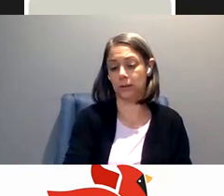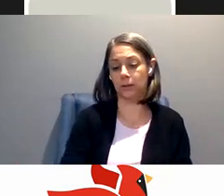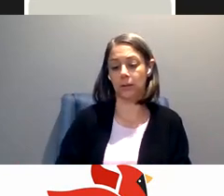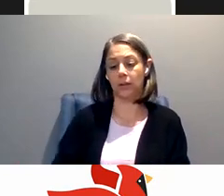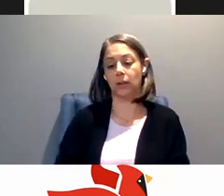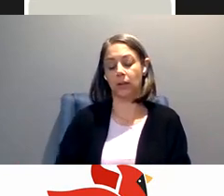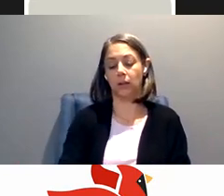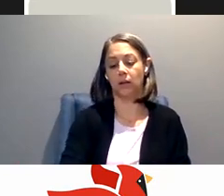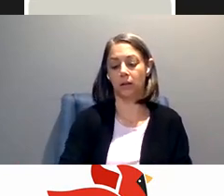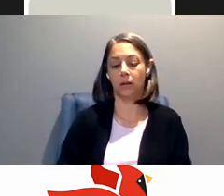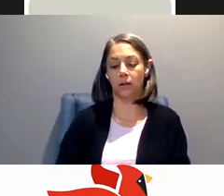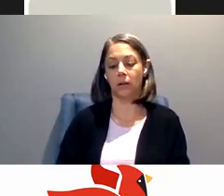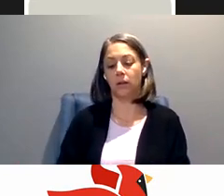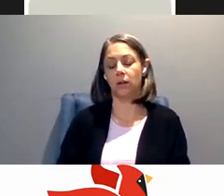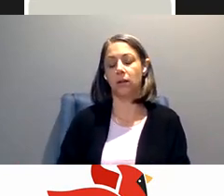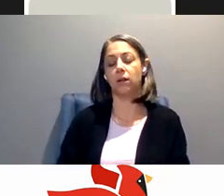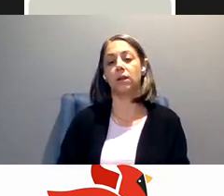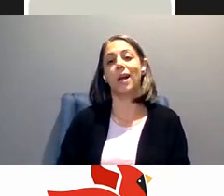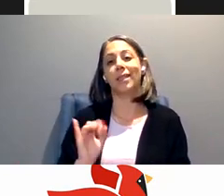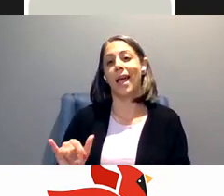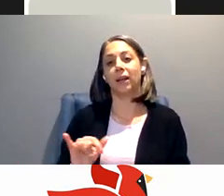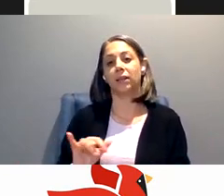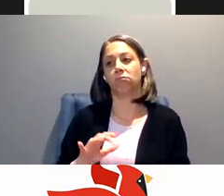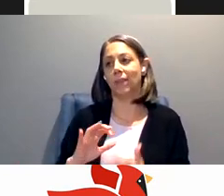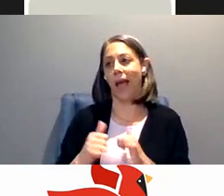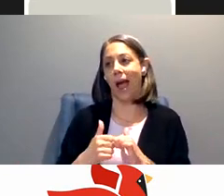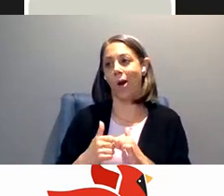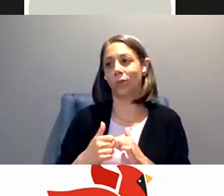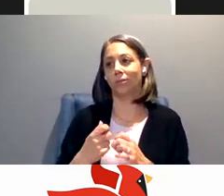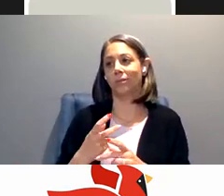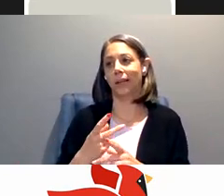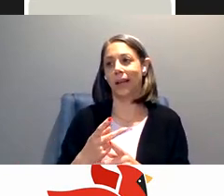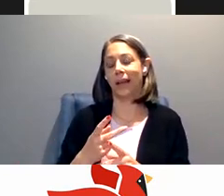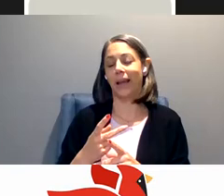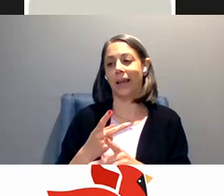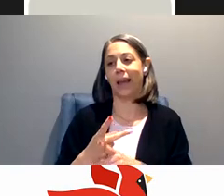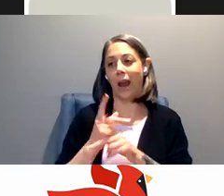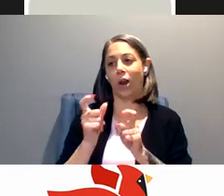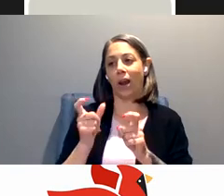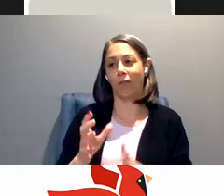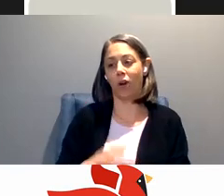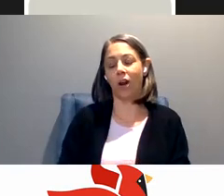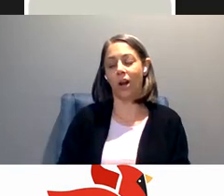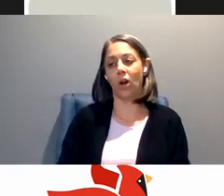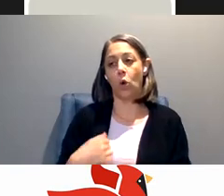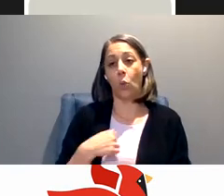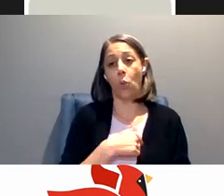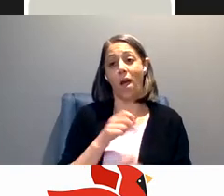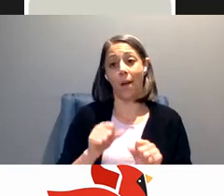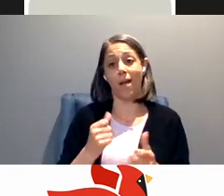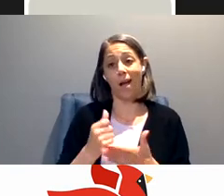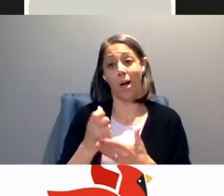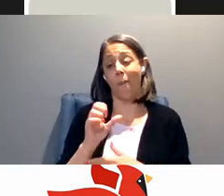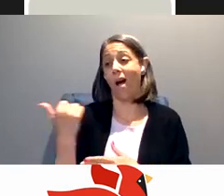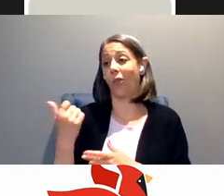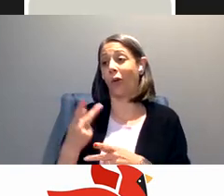with that spirit of being a caregiver and wanting to help others. And we're able to help other caregivers. That's what